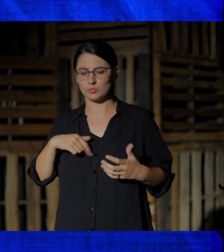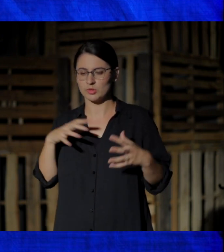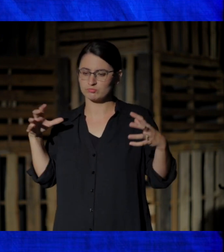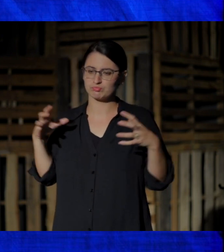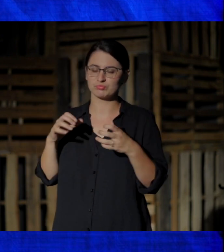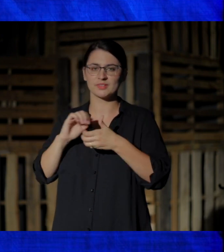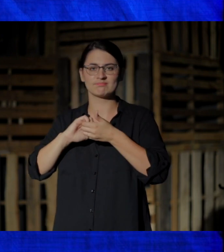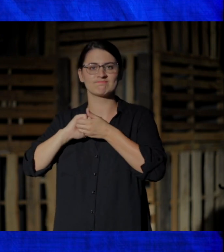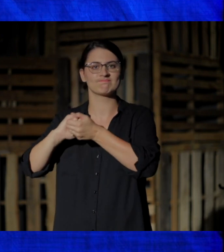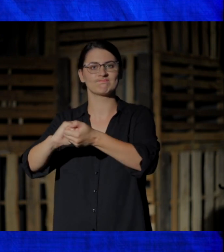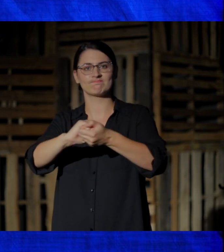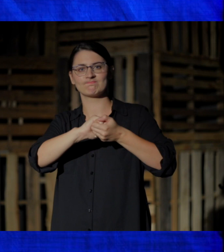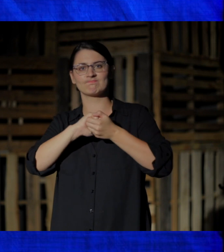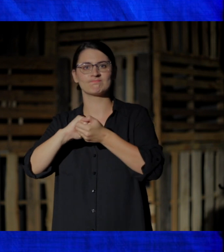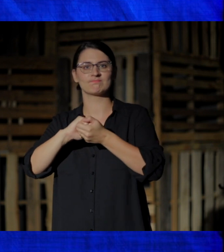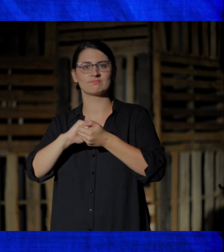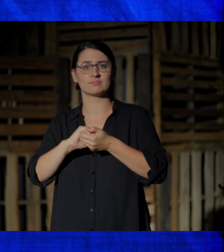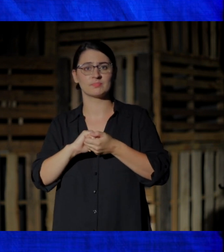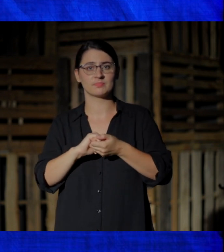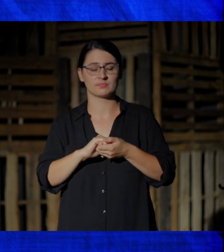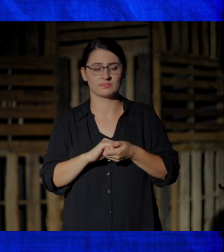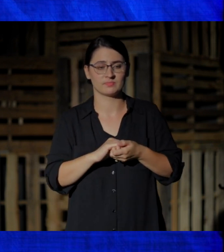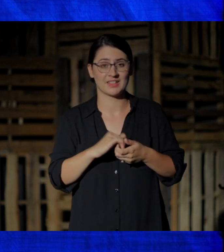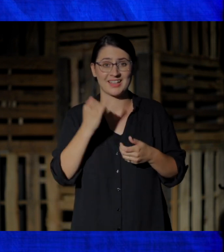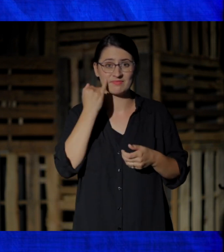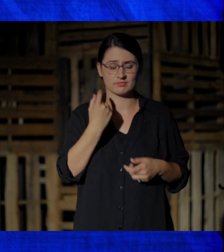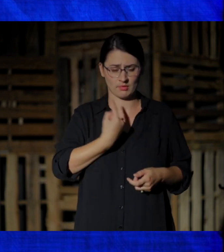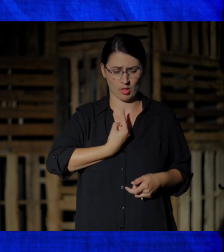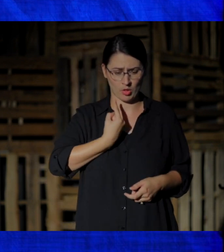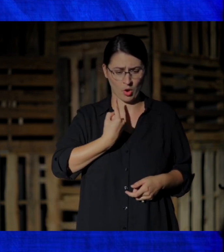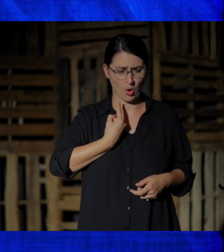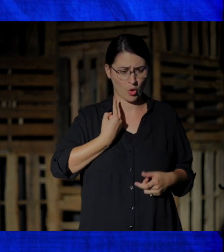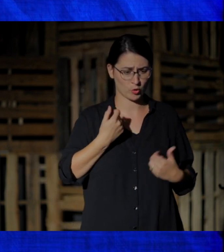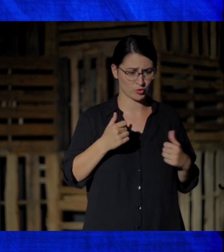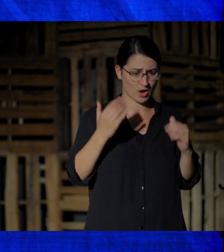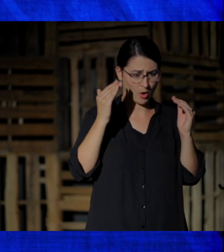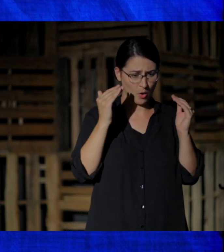yourself. Listen, I'm not knocking any of those who are listening online. I'm so glad you